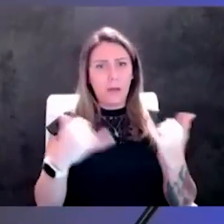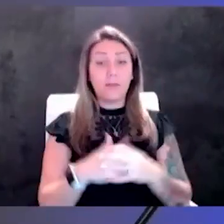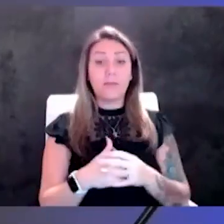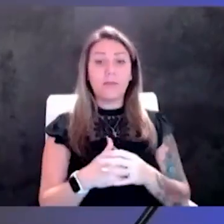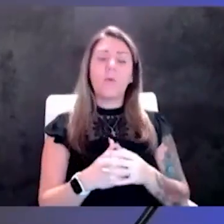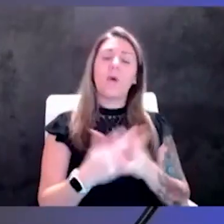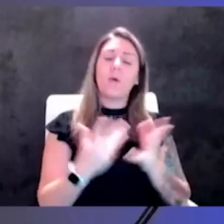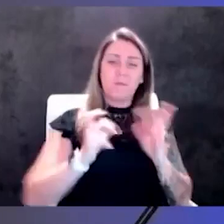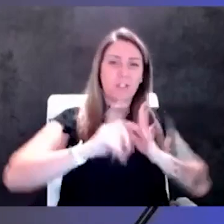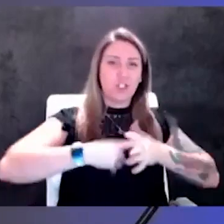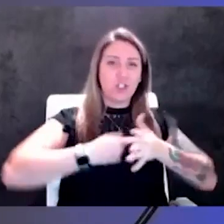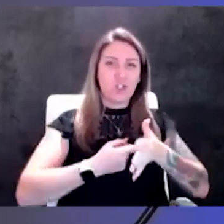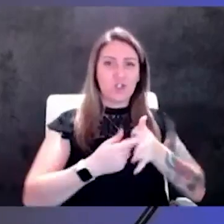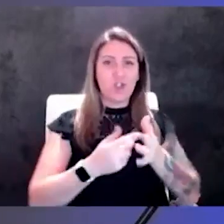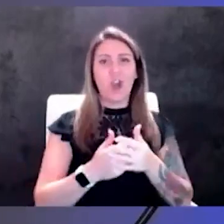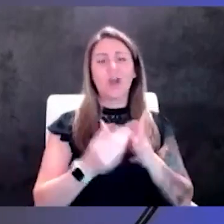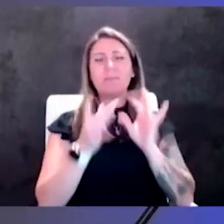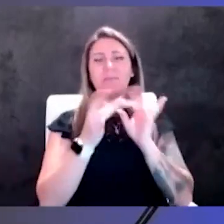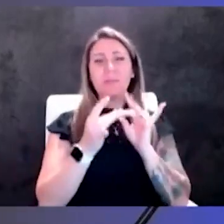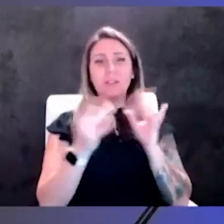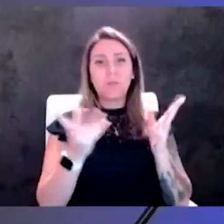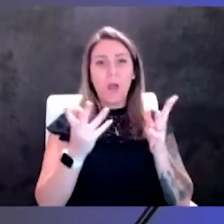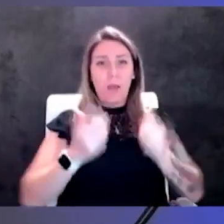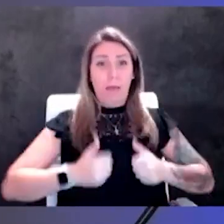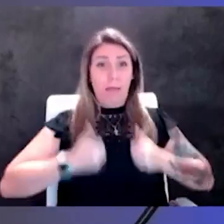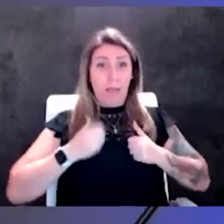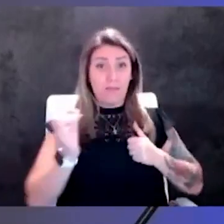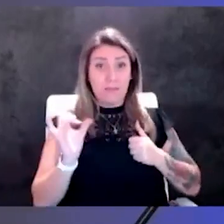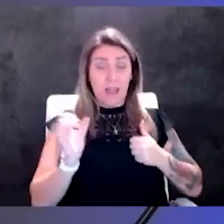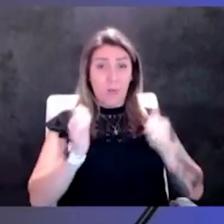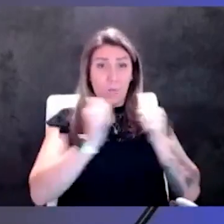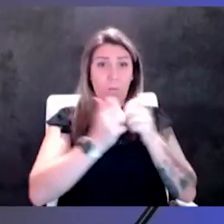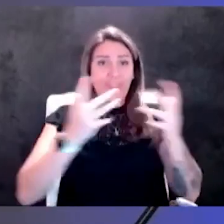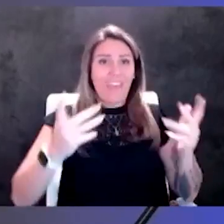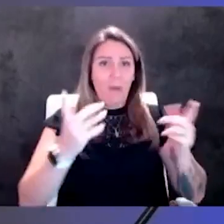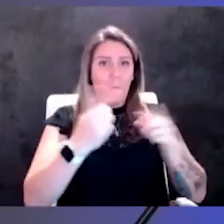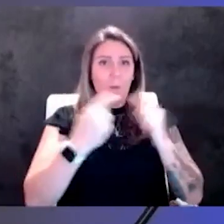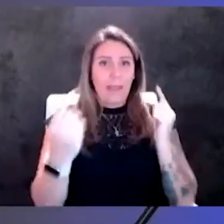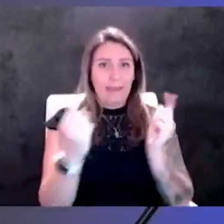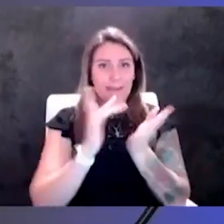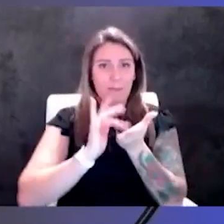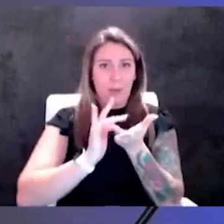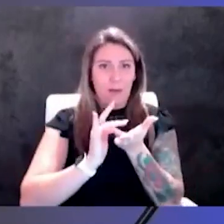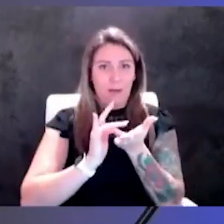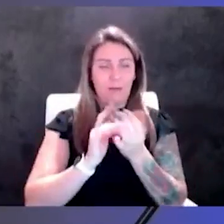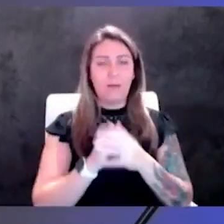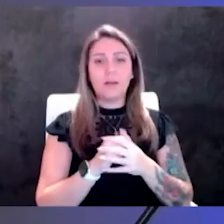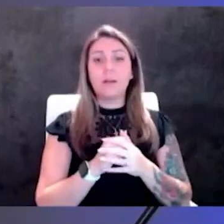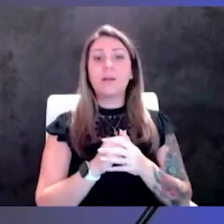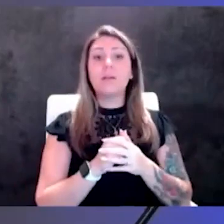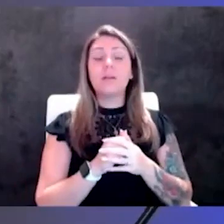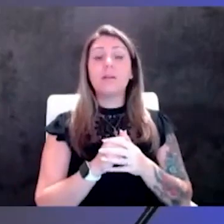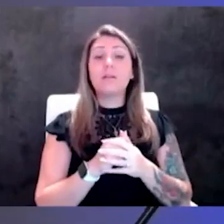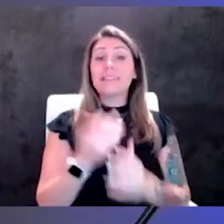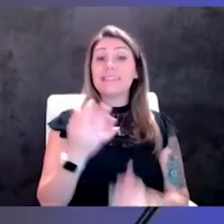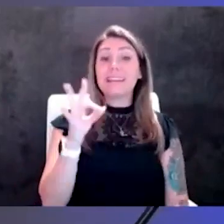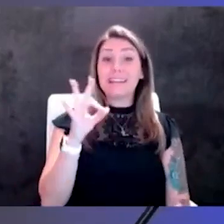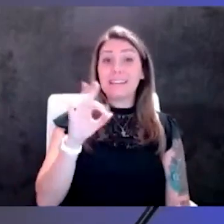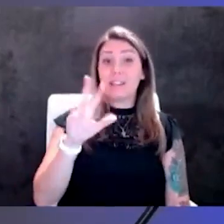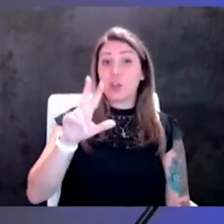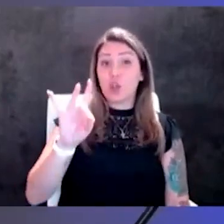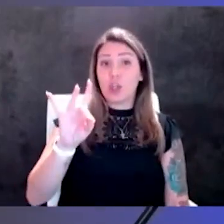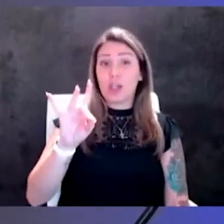by pointing out what life is like without antibiotics. You know, in 1938, the last